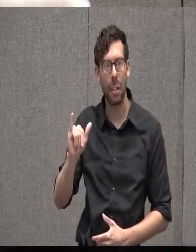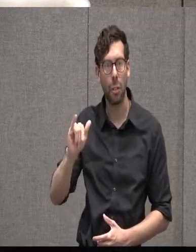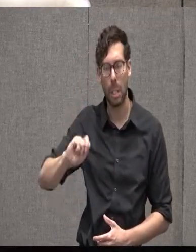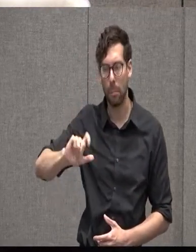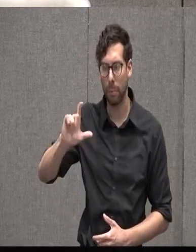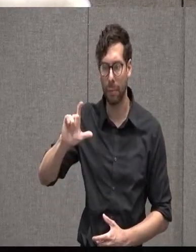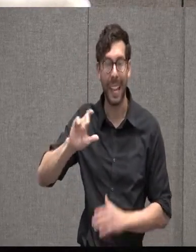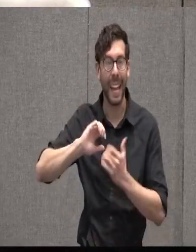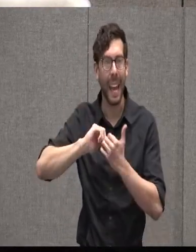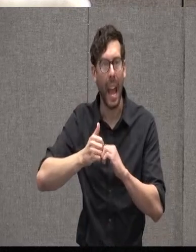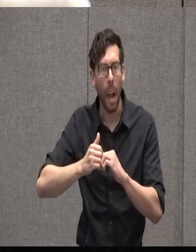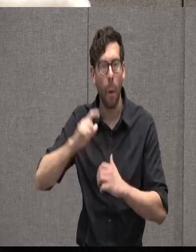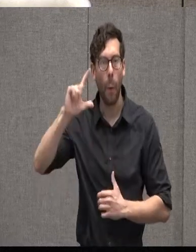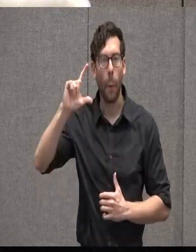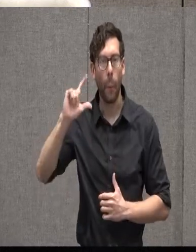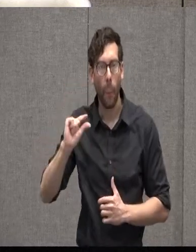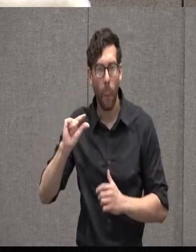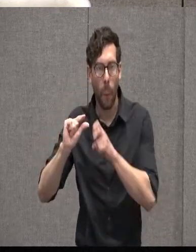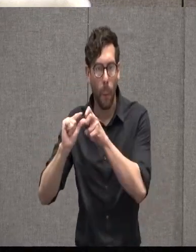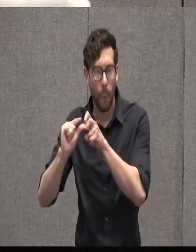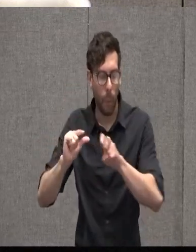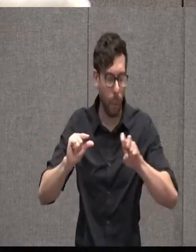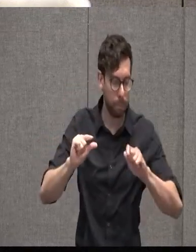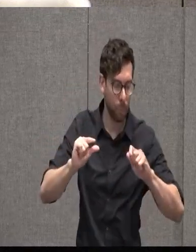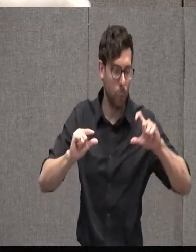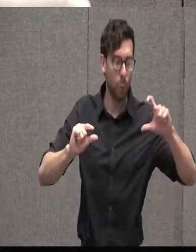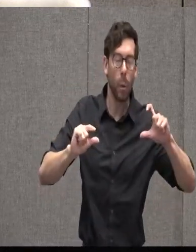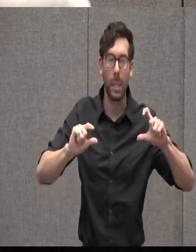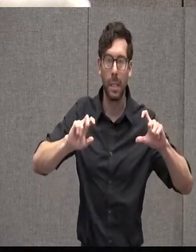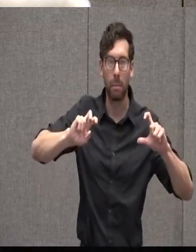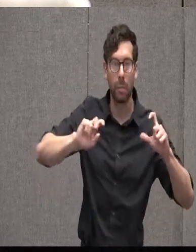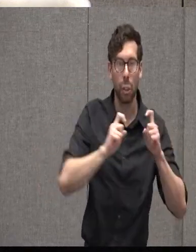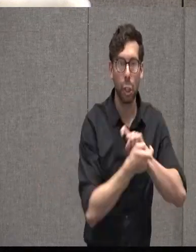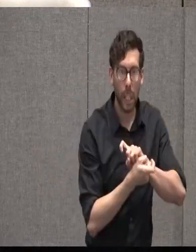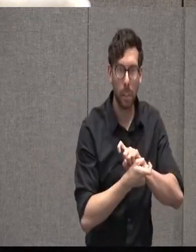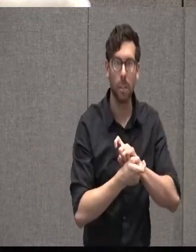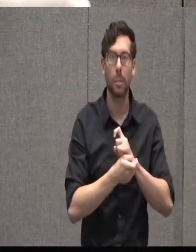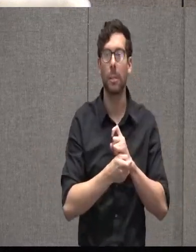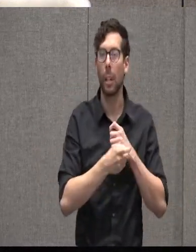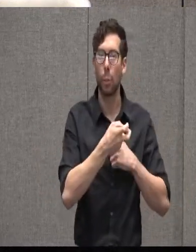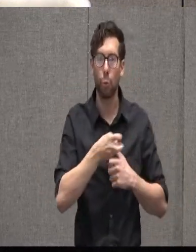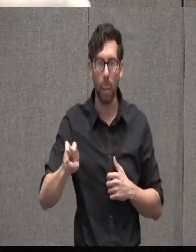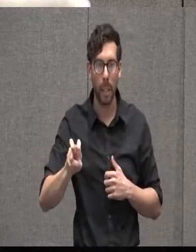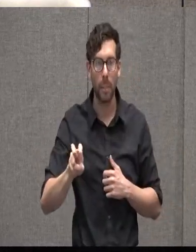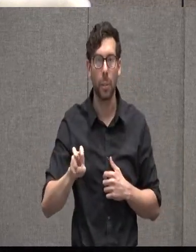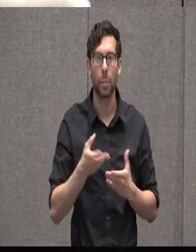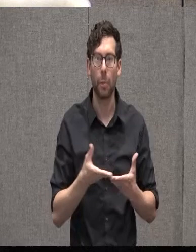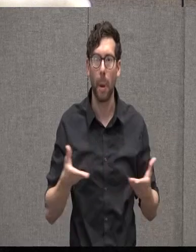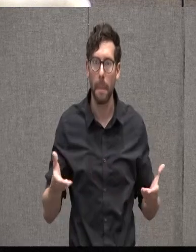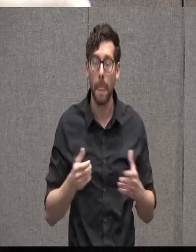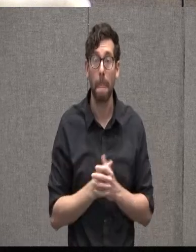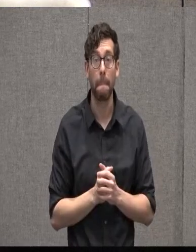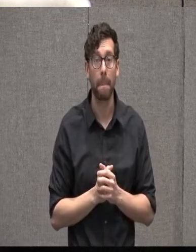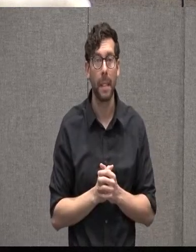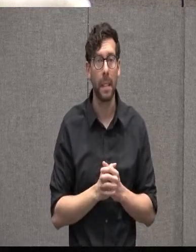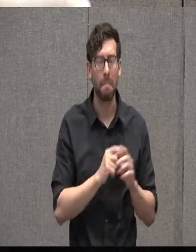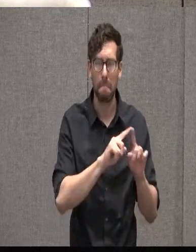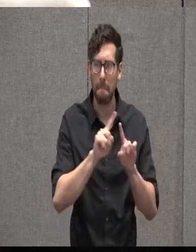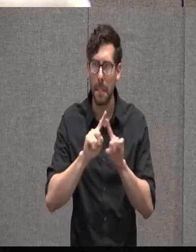sounds. You're going to see a change in speed depending on the objects you're using, maybe a change in the direction the object is